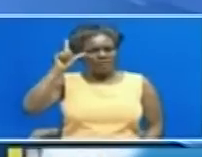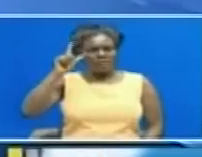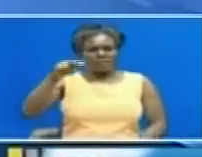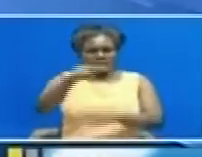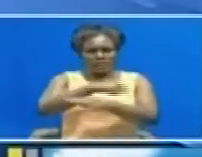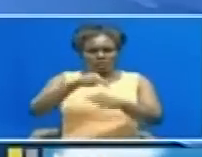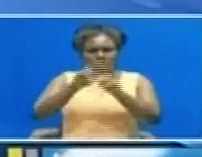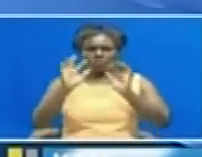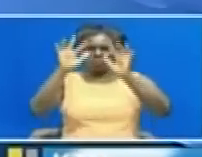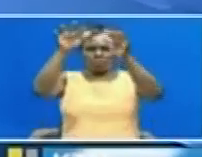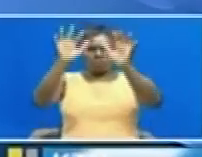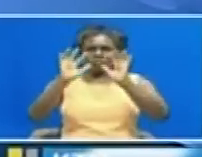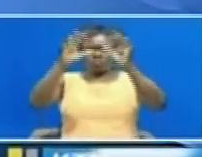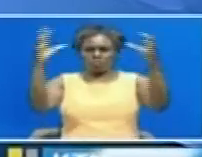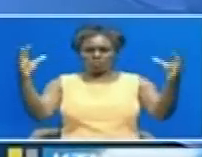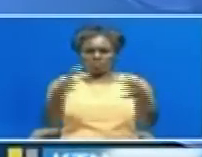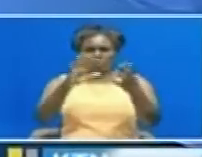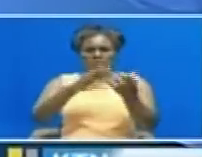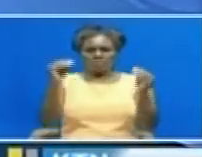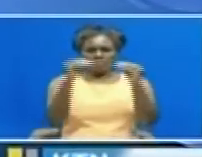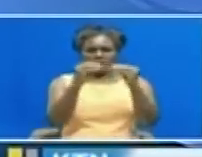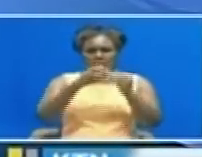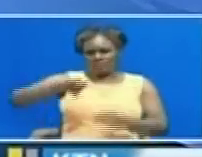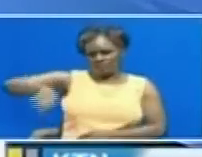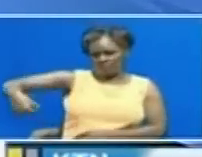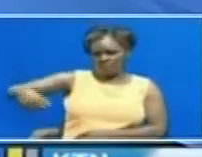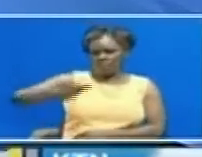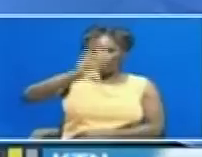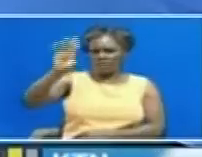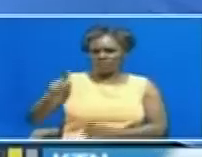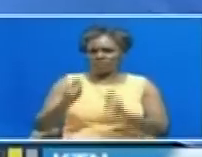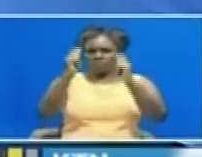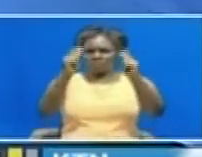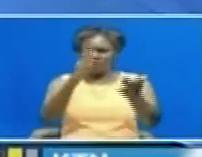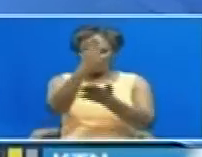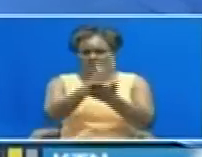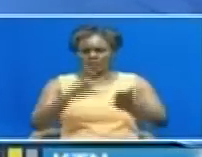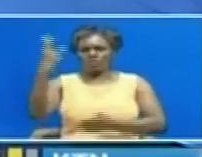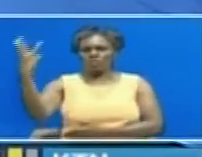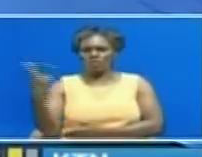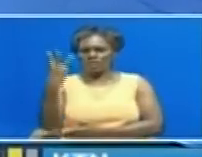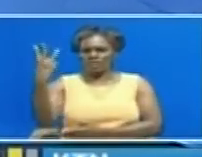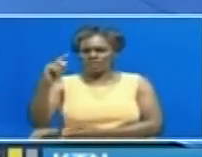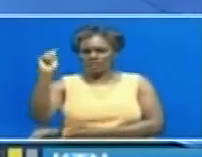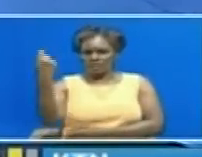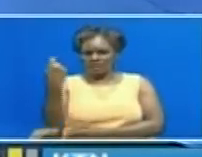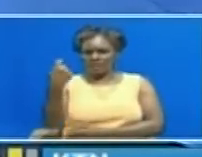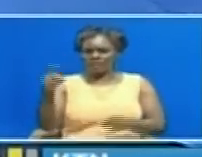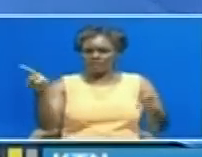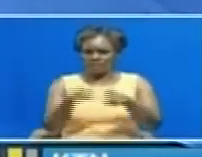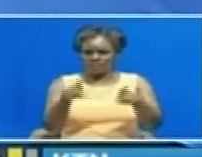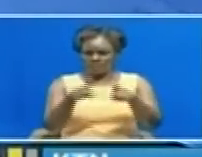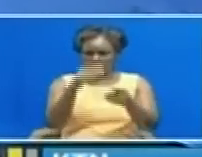The Kenya National Volleyball Team, the Malkia Strikers, will face Cameroon in the African Nations Cup semifinals on Wednesday. The Kenyan Queens will go into the